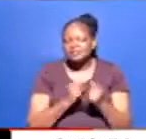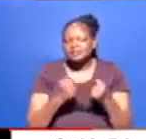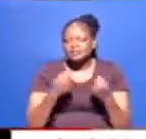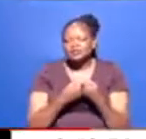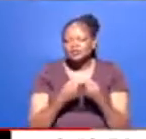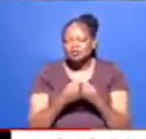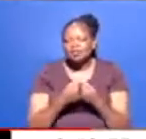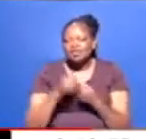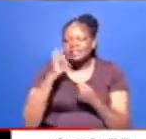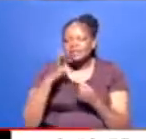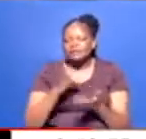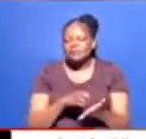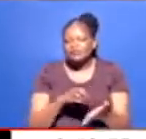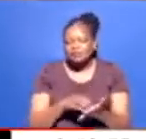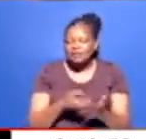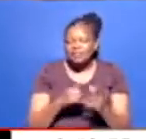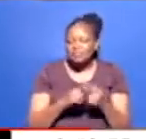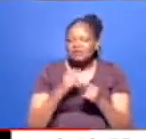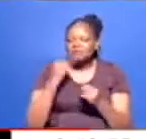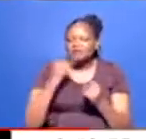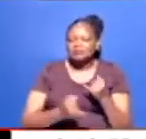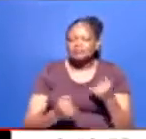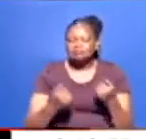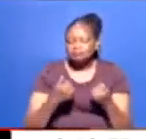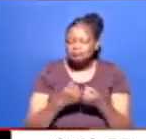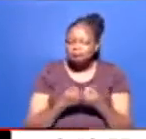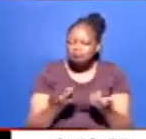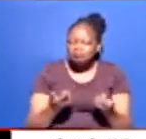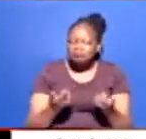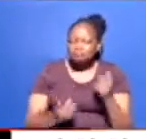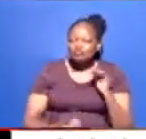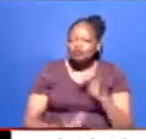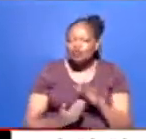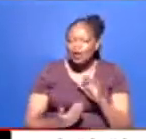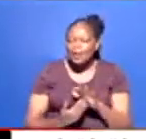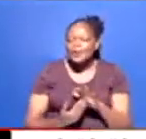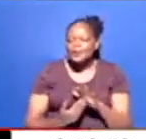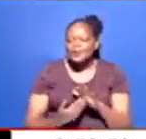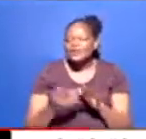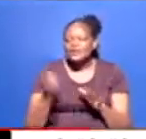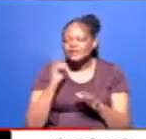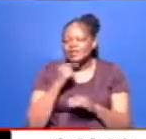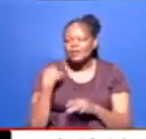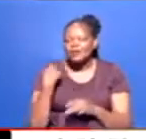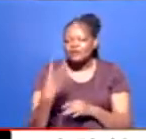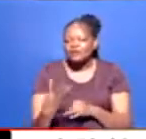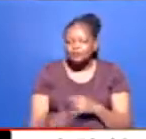in third position, while last edition's runners-up, Top Fry Nakuru, finished fourth.